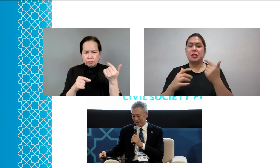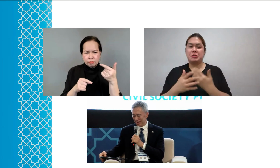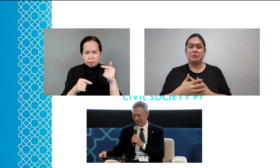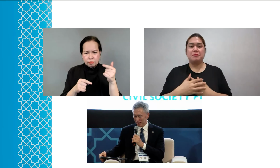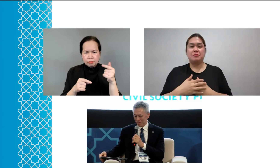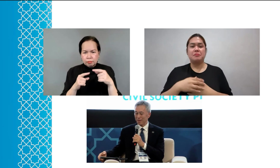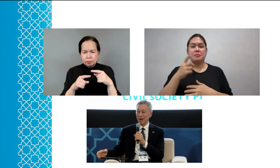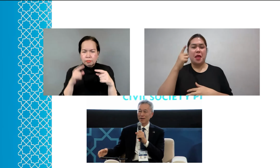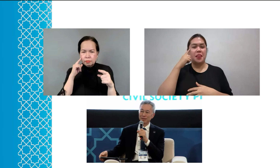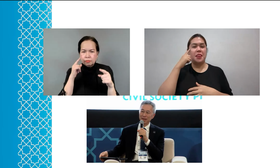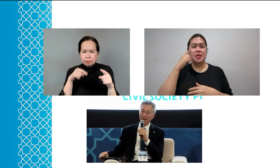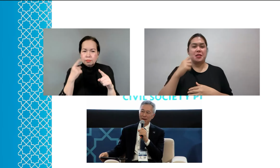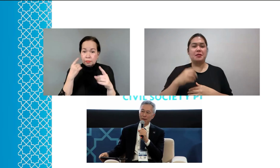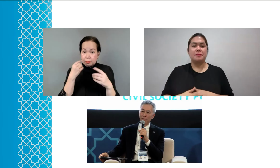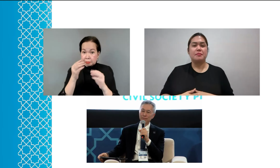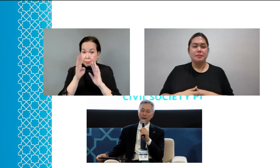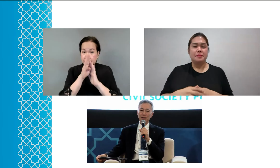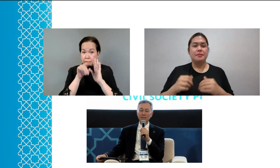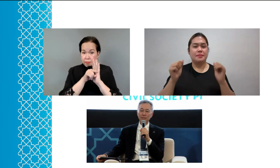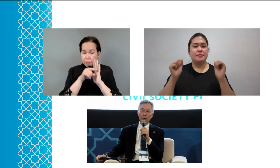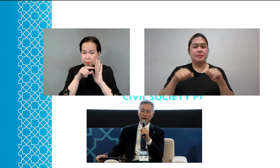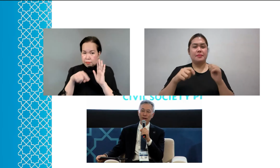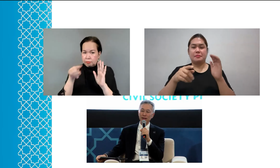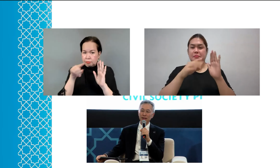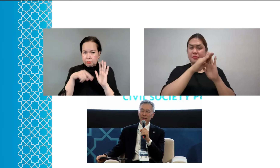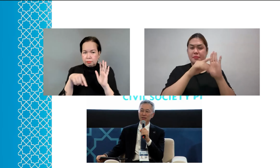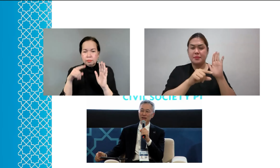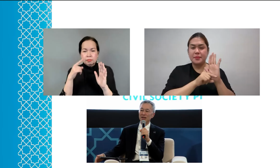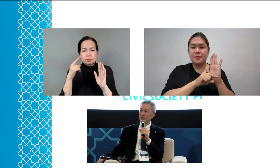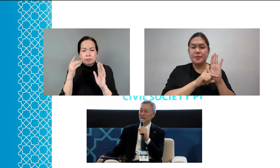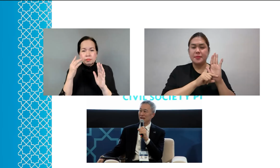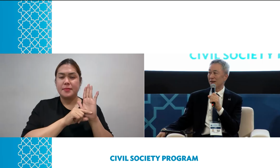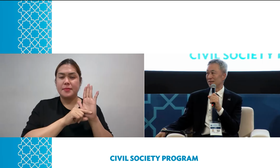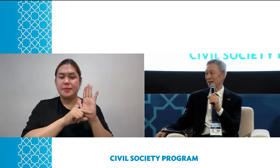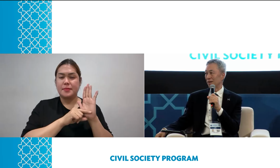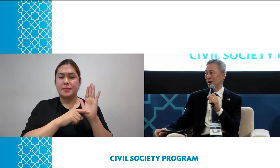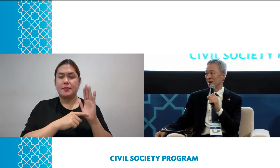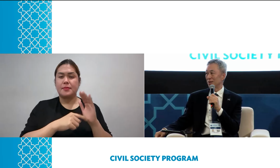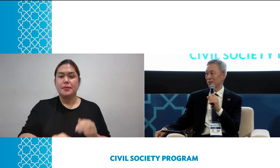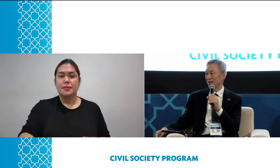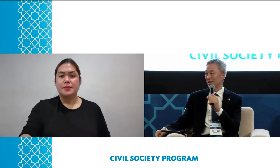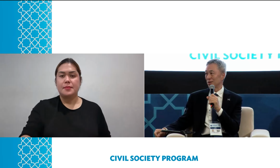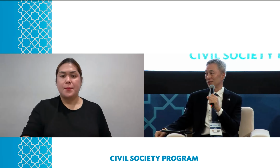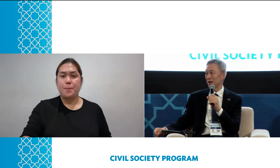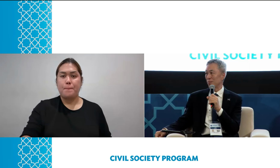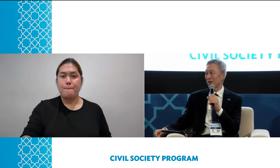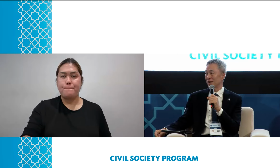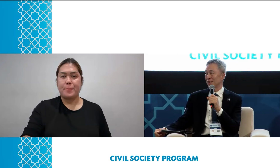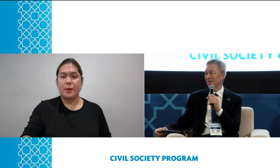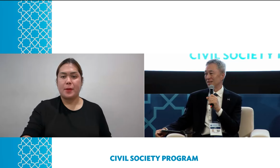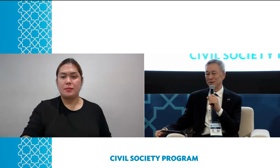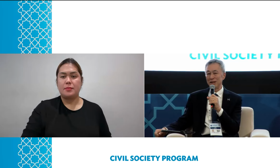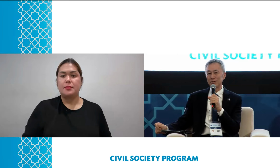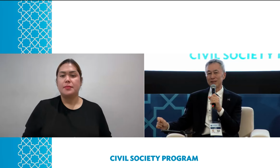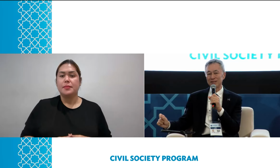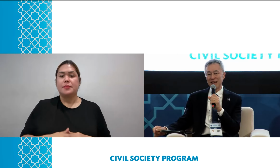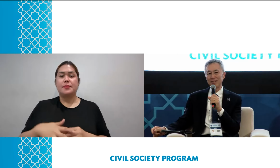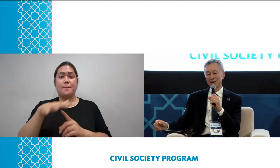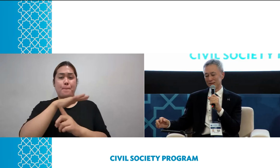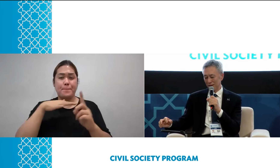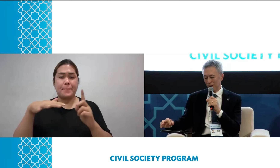the background for the changes in our environmental and social framework to